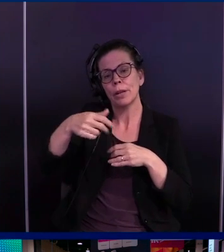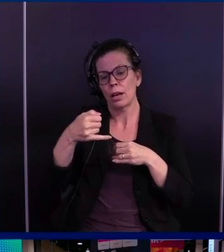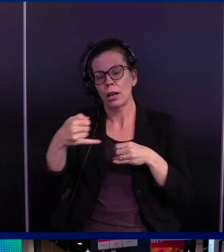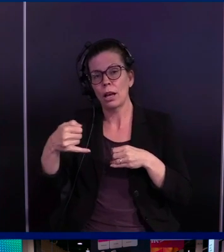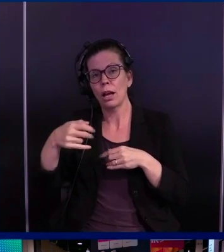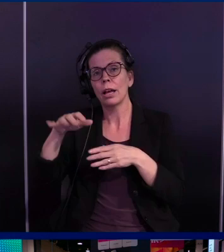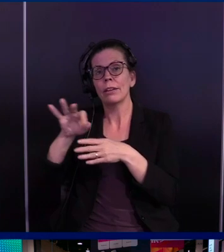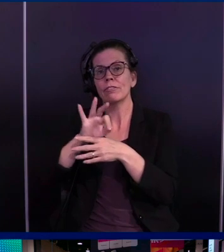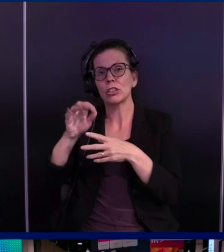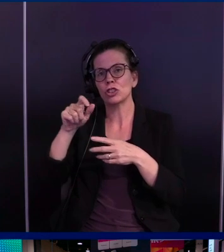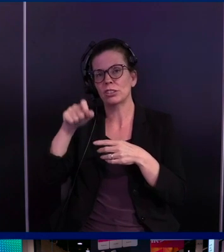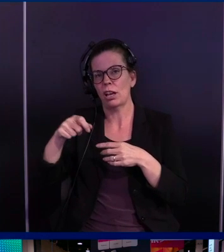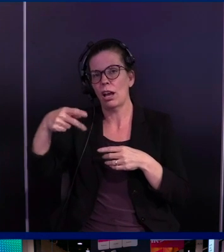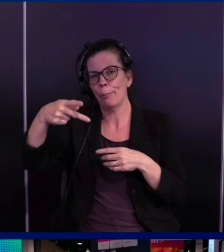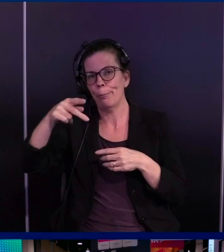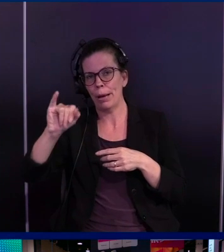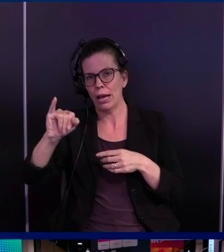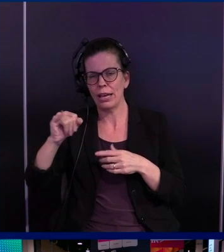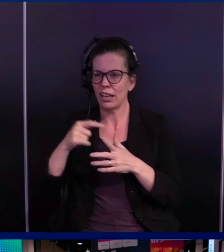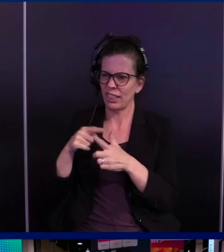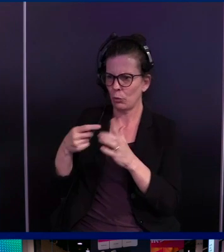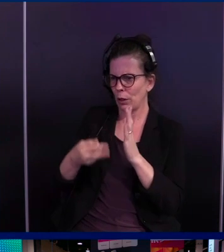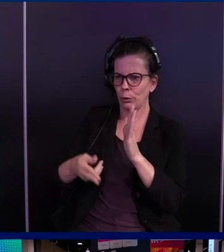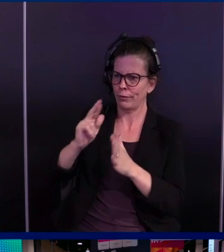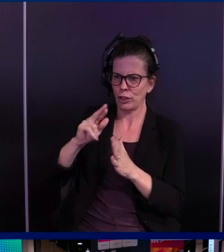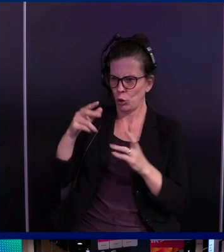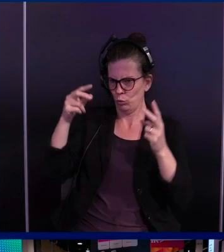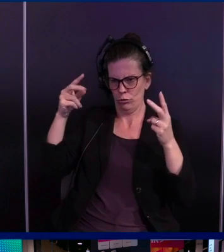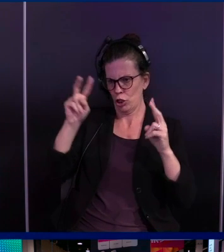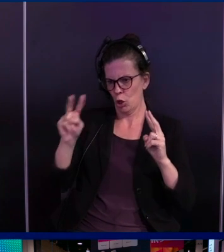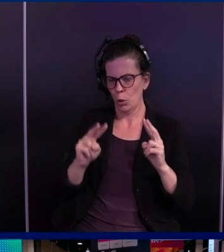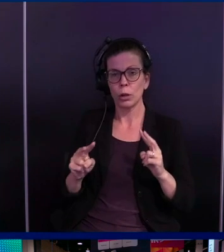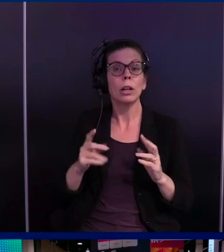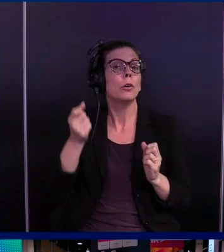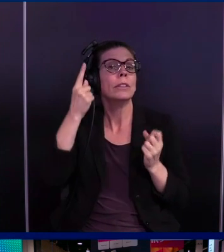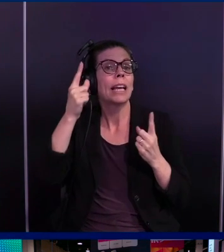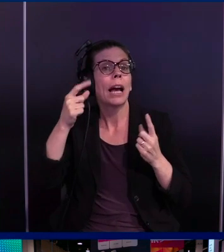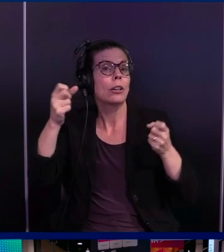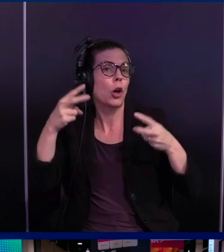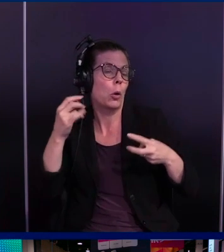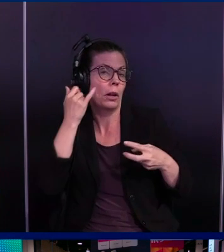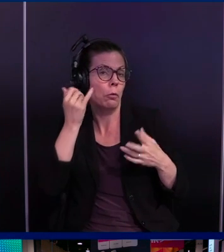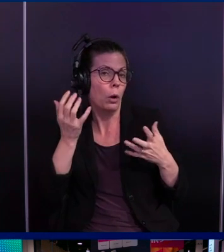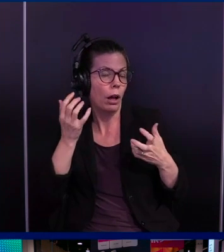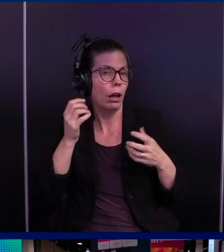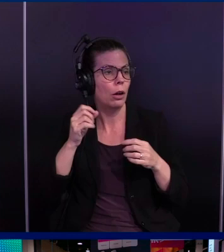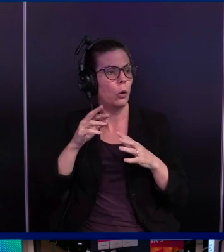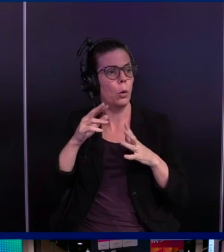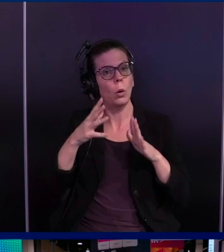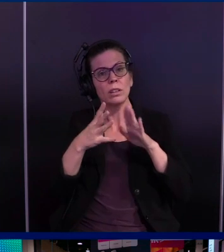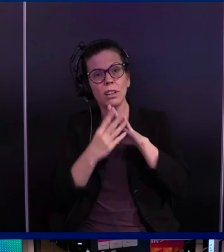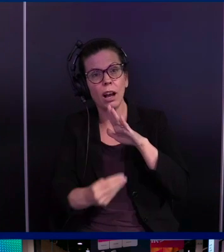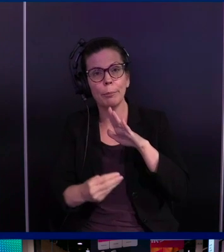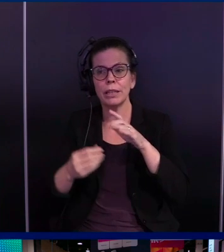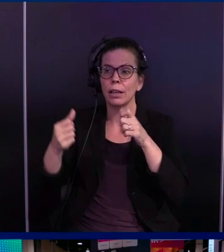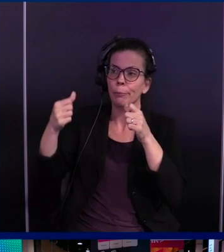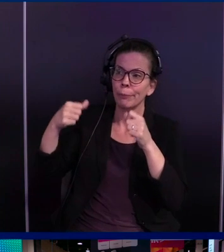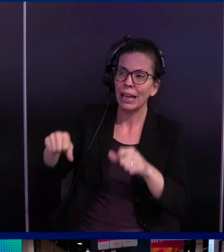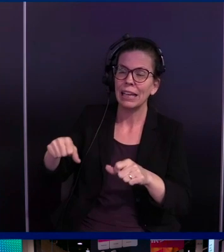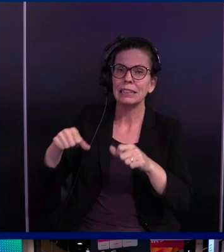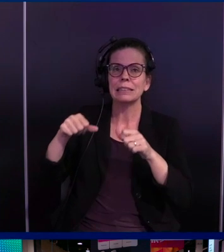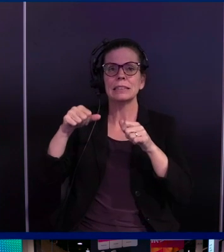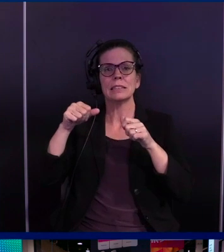lambda_function.py, and we just review the code. Okay. You can understand the code if you want to. You can copy it and paste it into your own